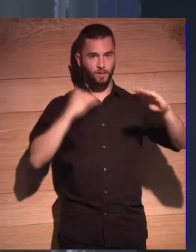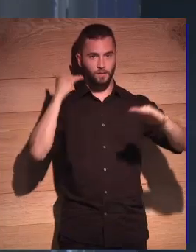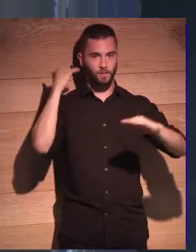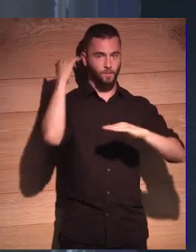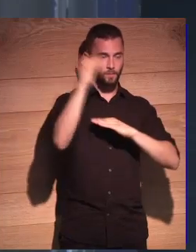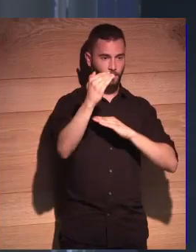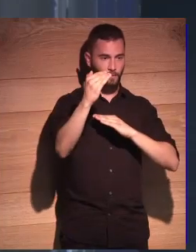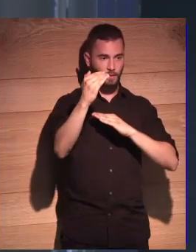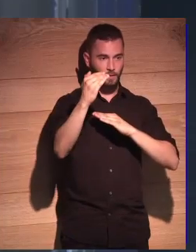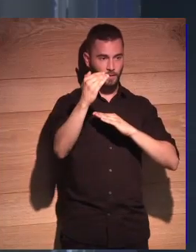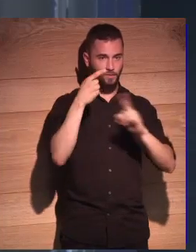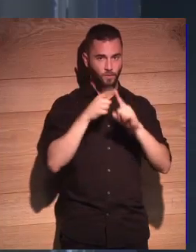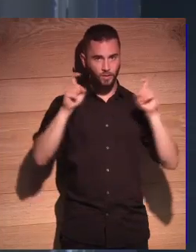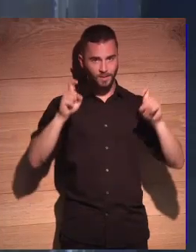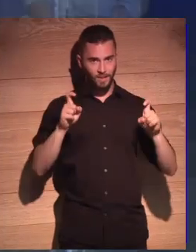empathy?